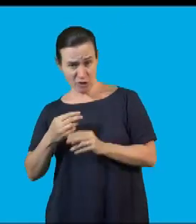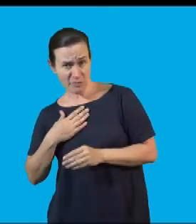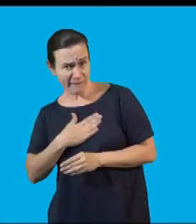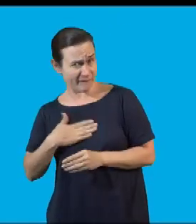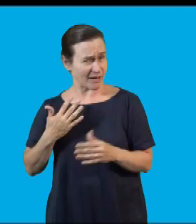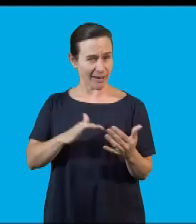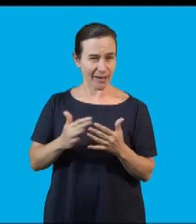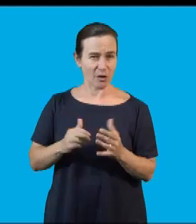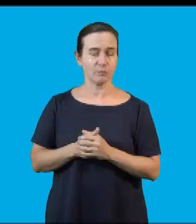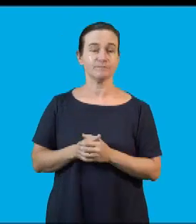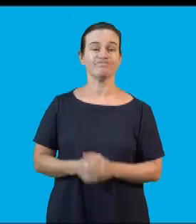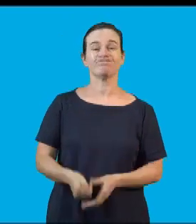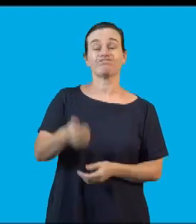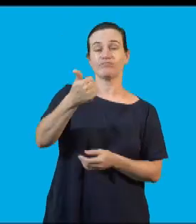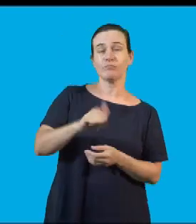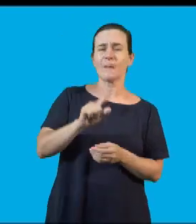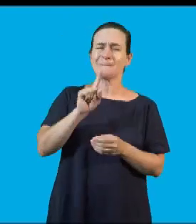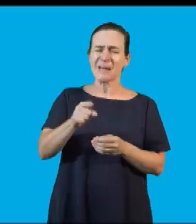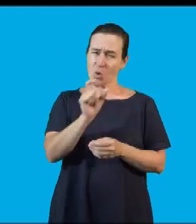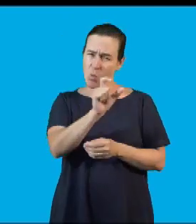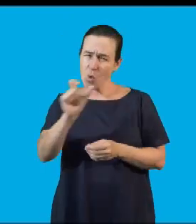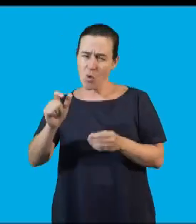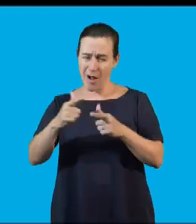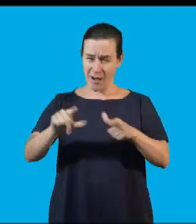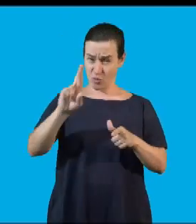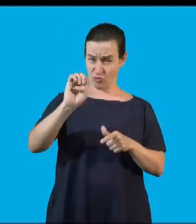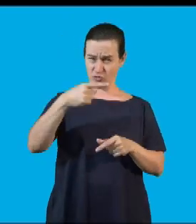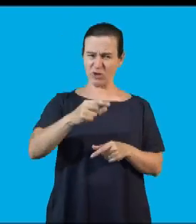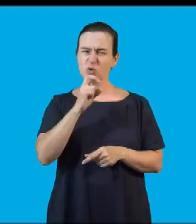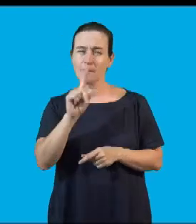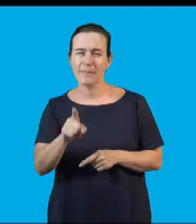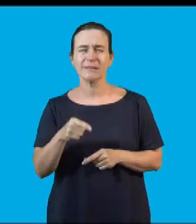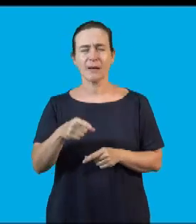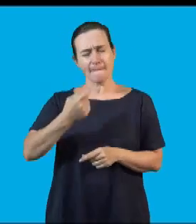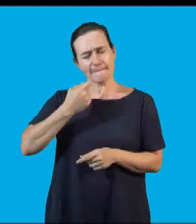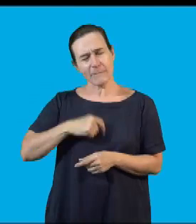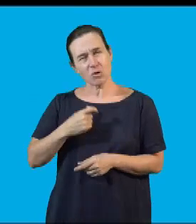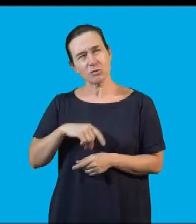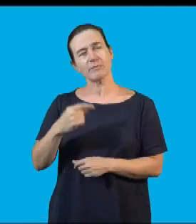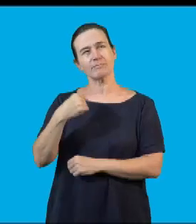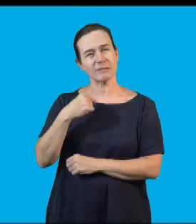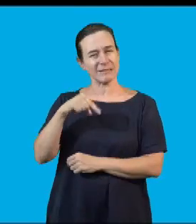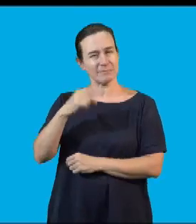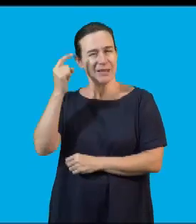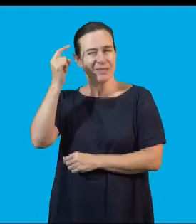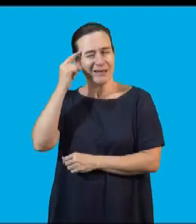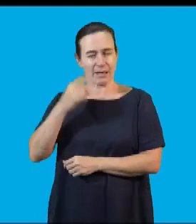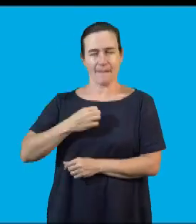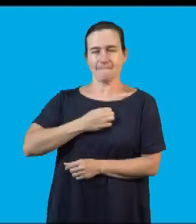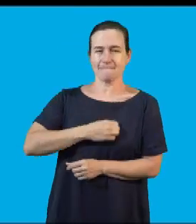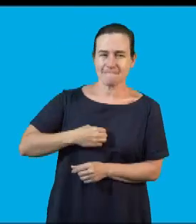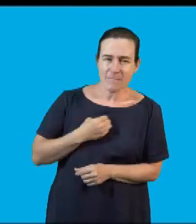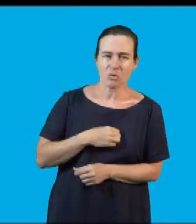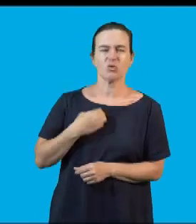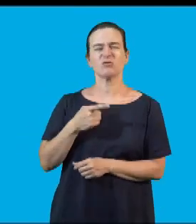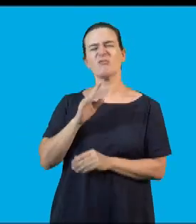changed. The register for a diary entry would be personal and reflective, using emotive language with informal